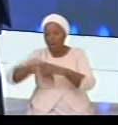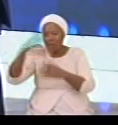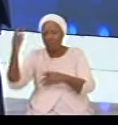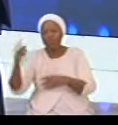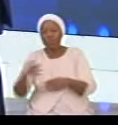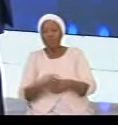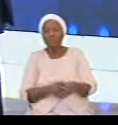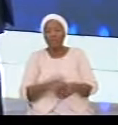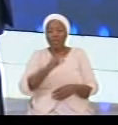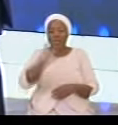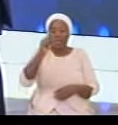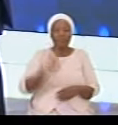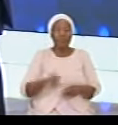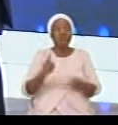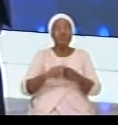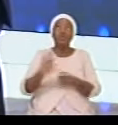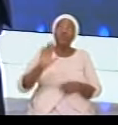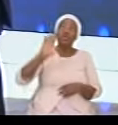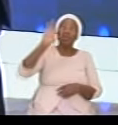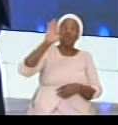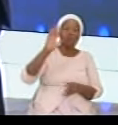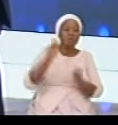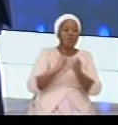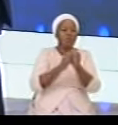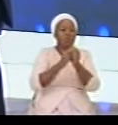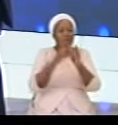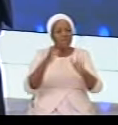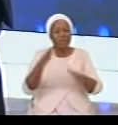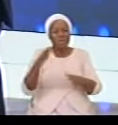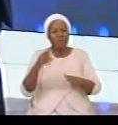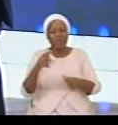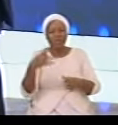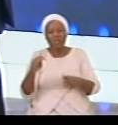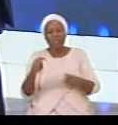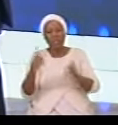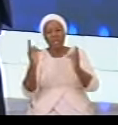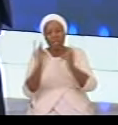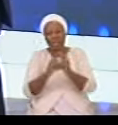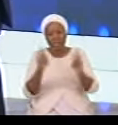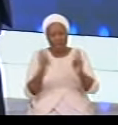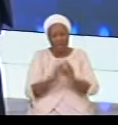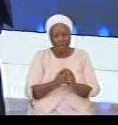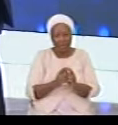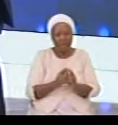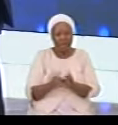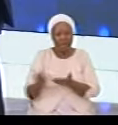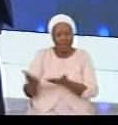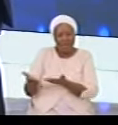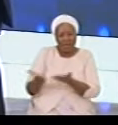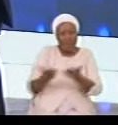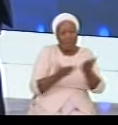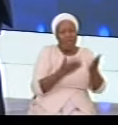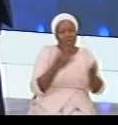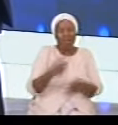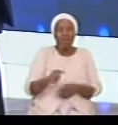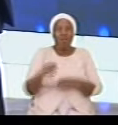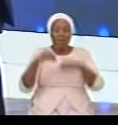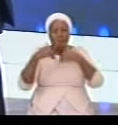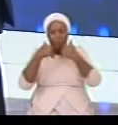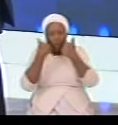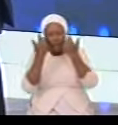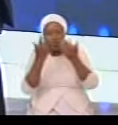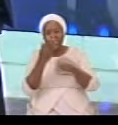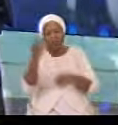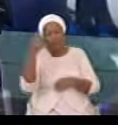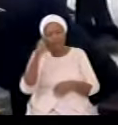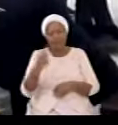therefore, unto him without the camp, bearing his reproach. For